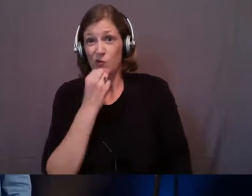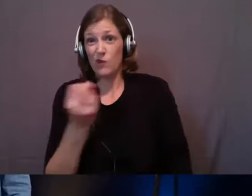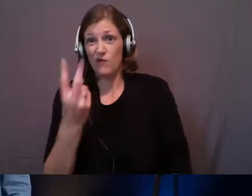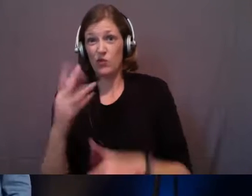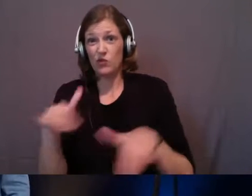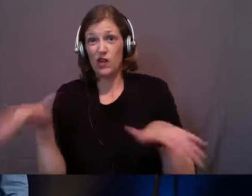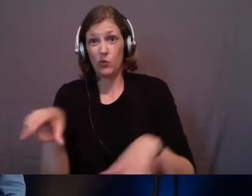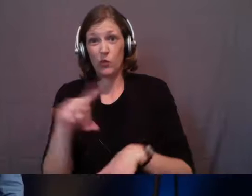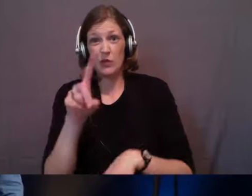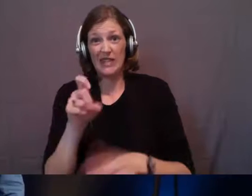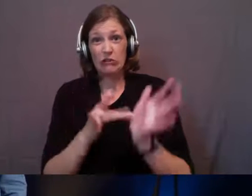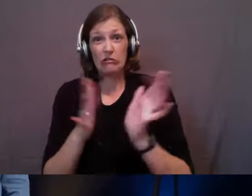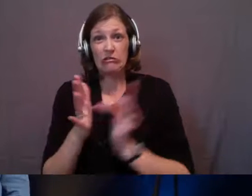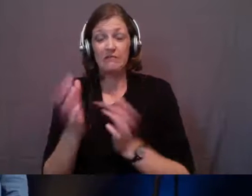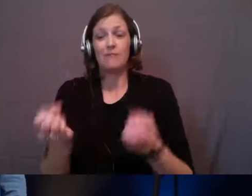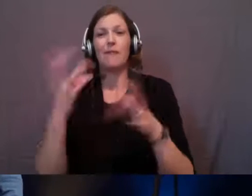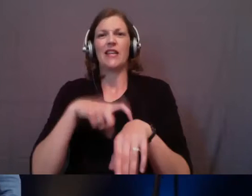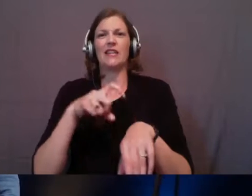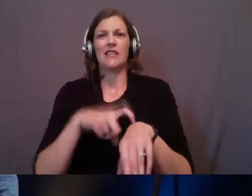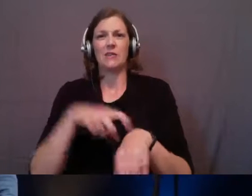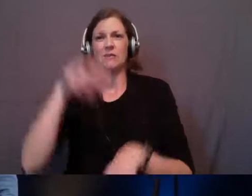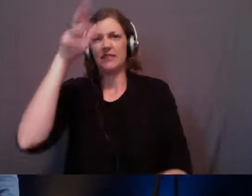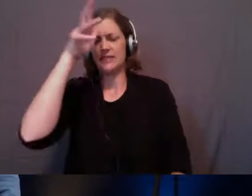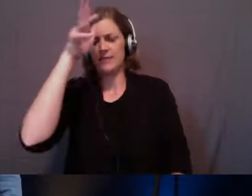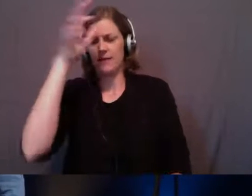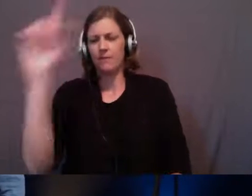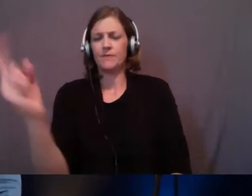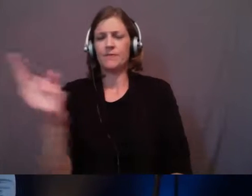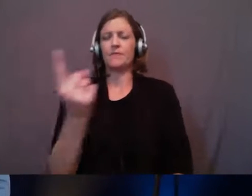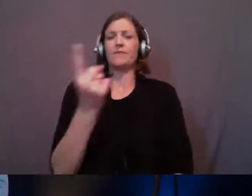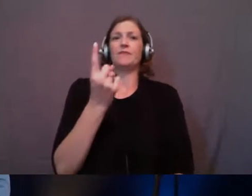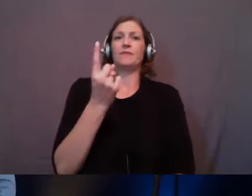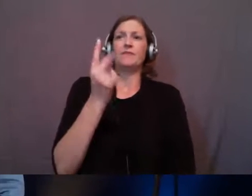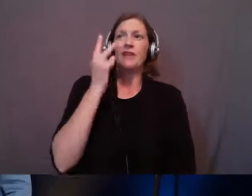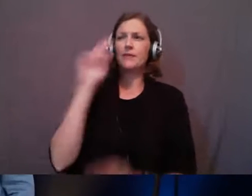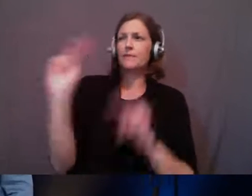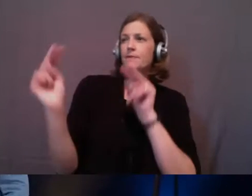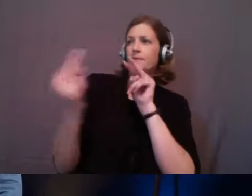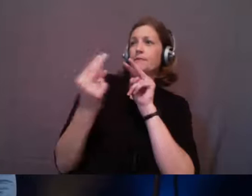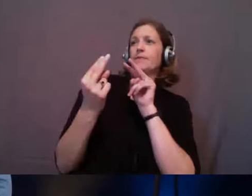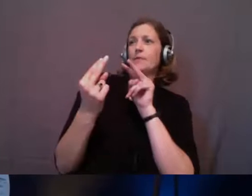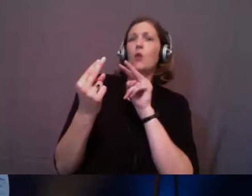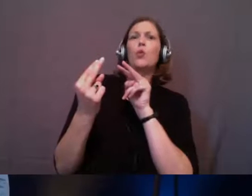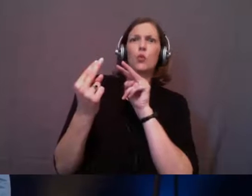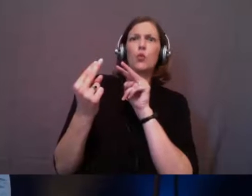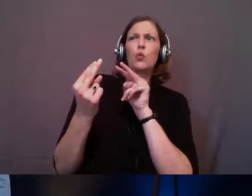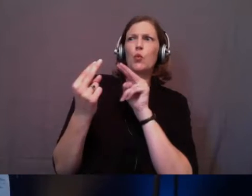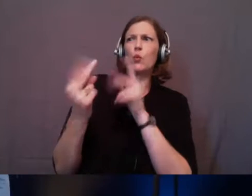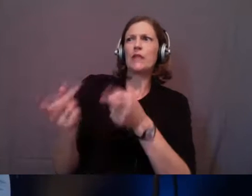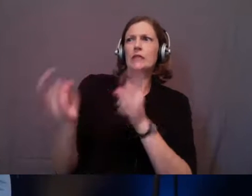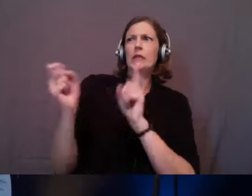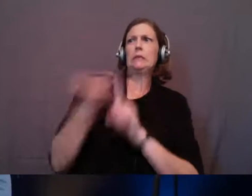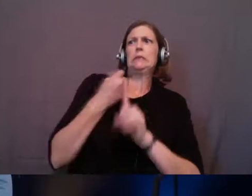You know how many times my dad would be walking in my room and I can see his shadow, and he turns the corner and he looks at me and I'm like, he is going to give me the beating of my